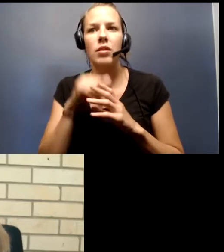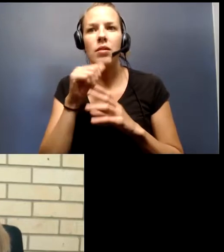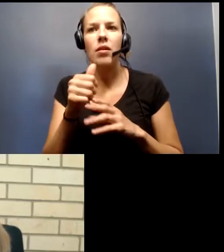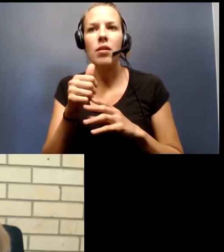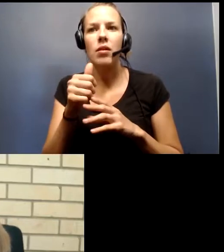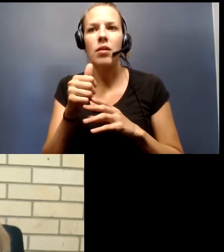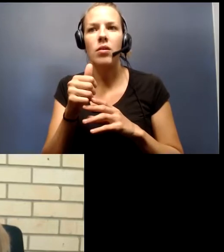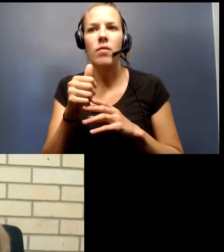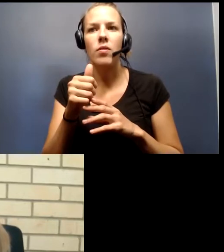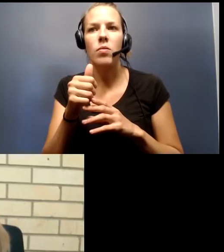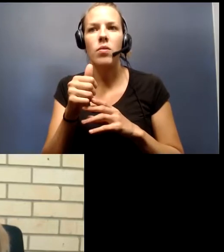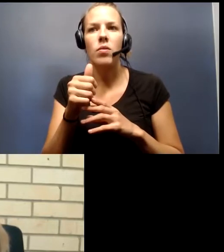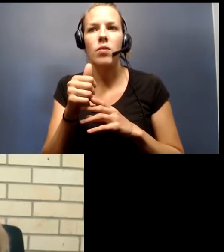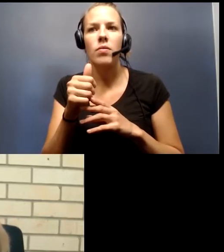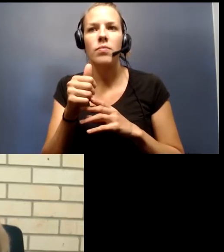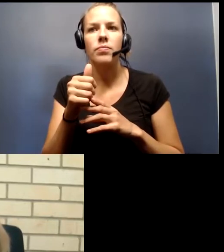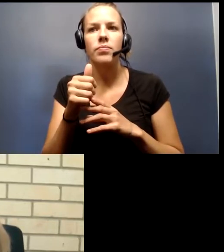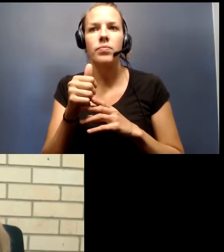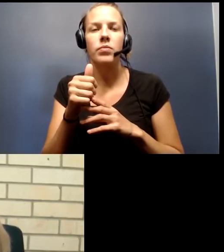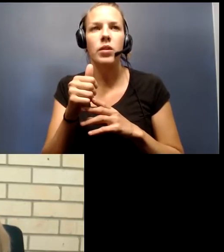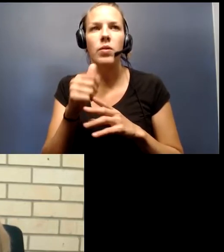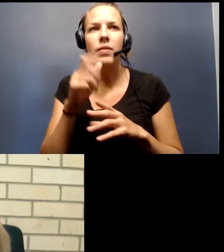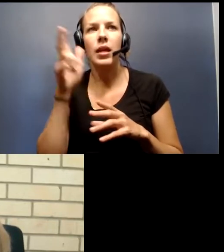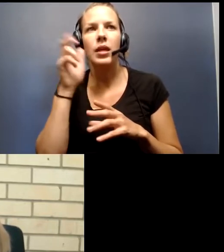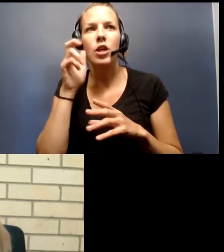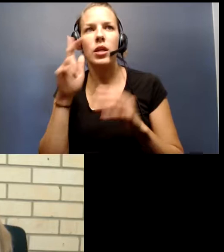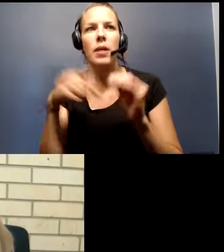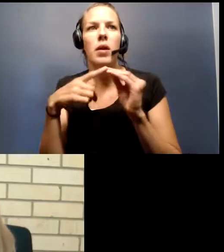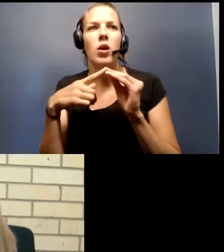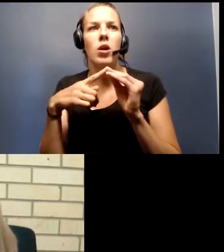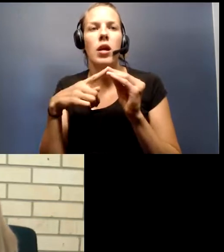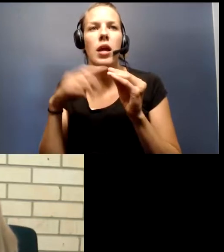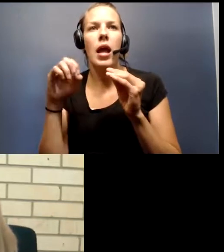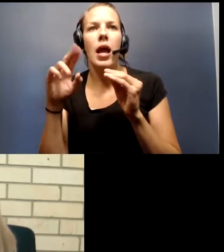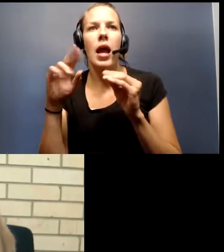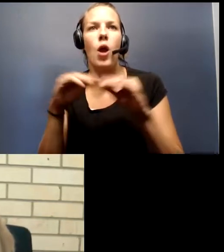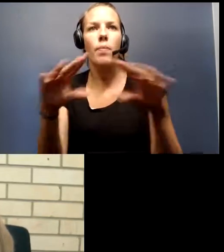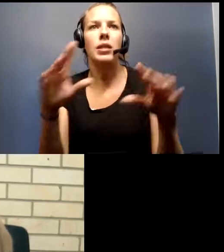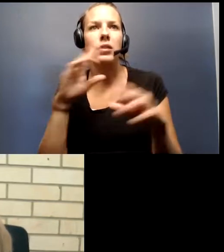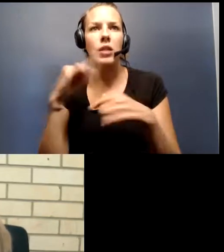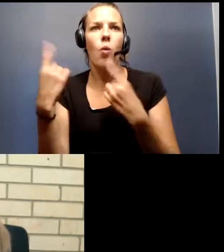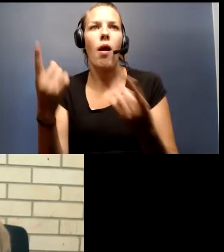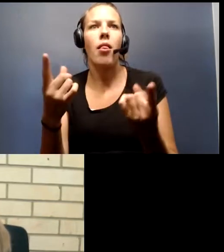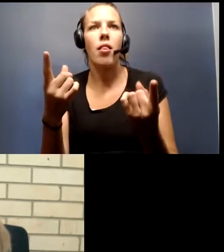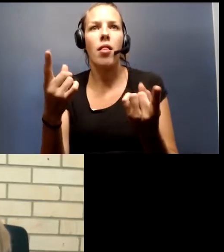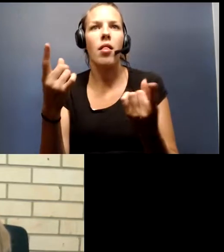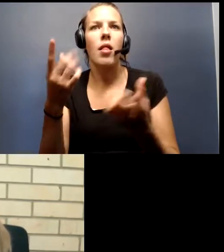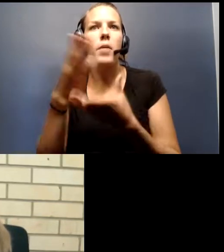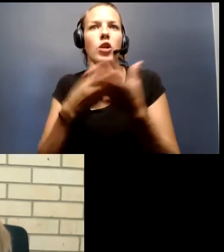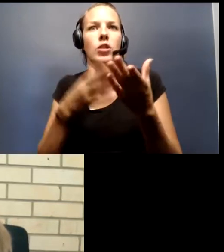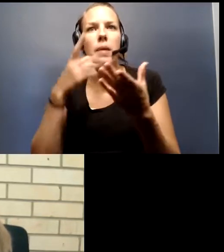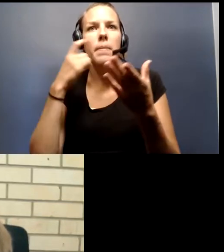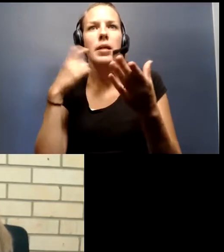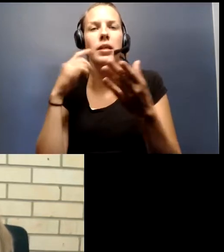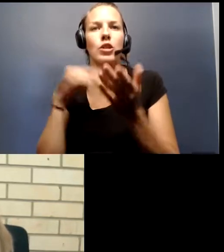been tracking, or we have not been hearing about outbreaks in a while. That's partially because nursing